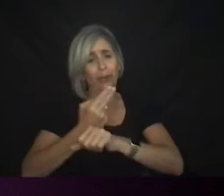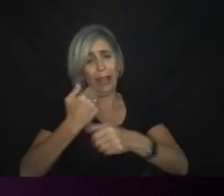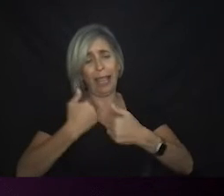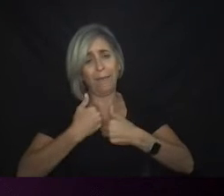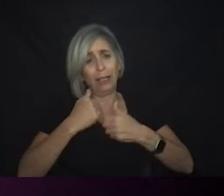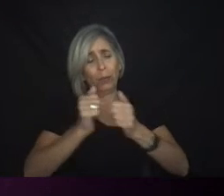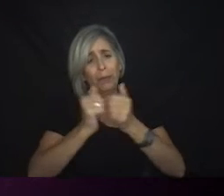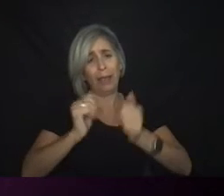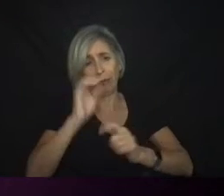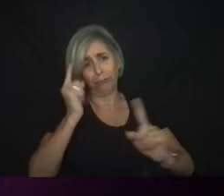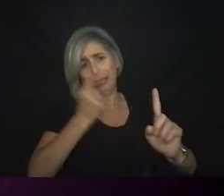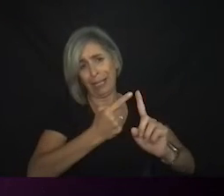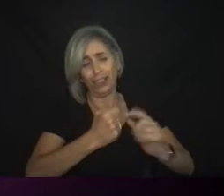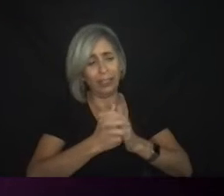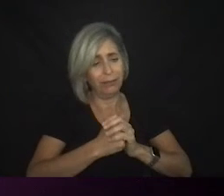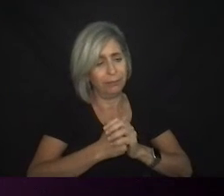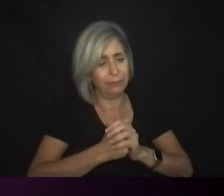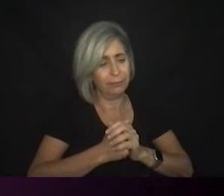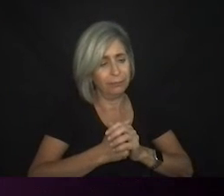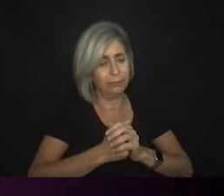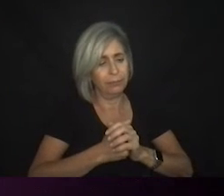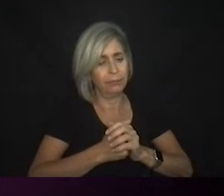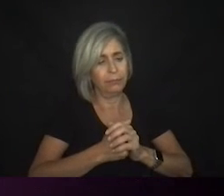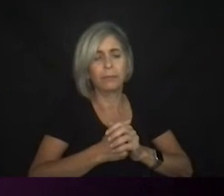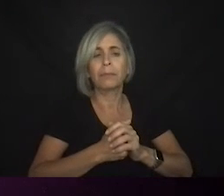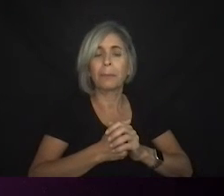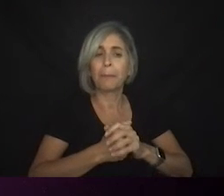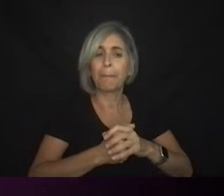unintentionally until you go and you use these yourself.